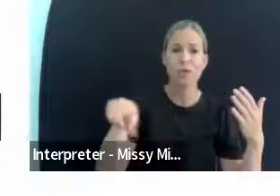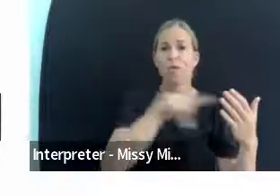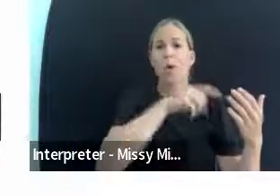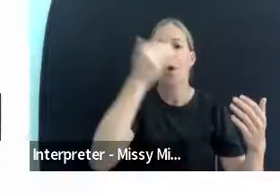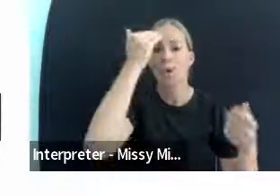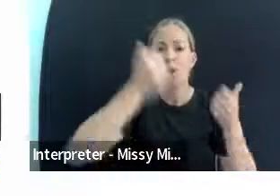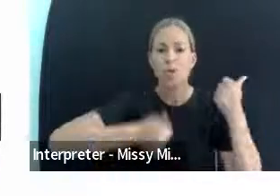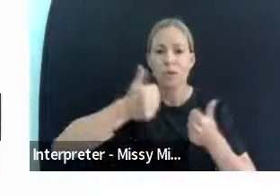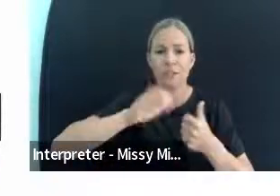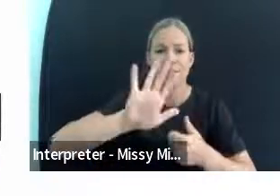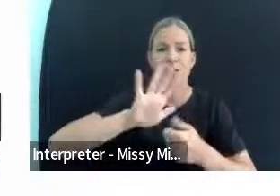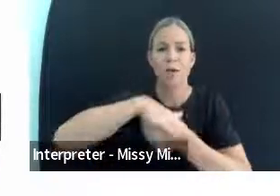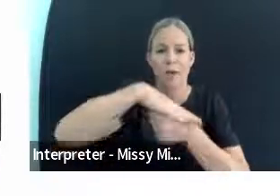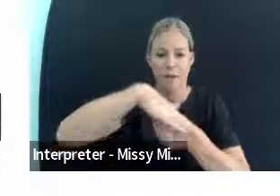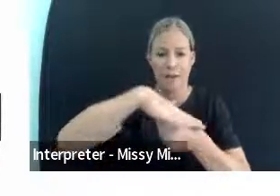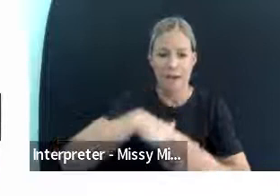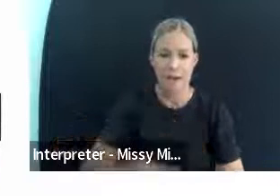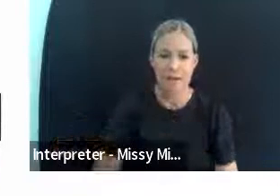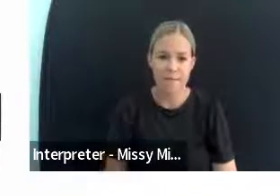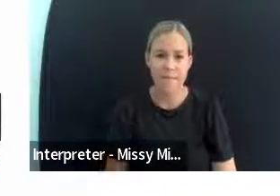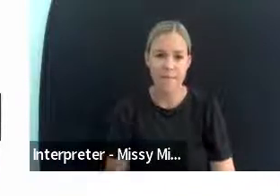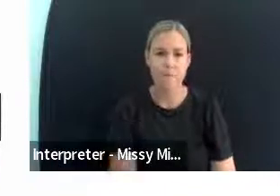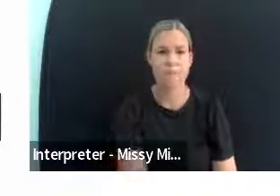is your WIPA service provider. So I want to